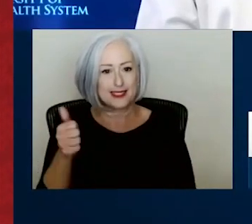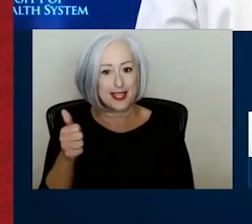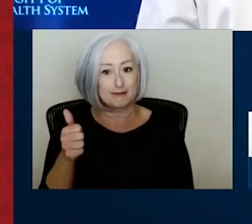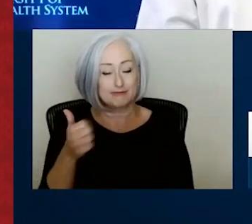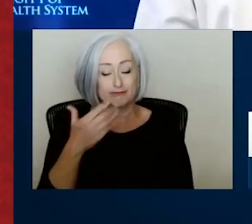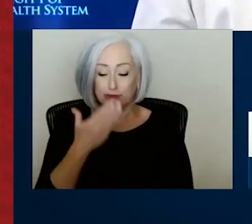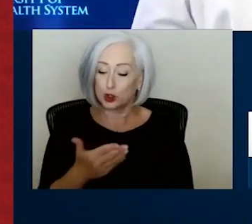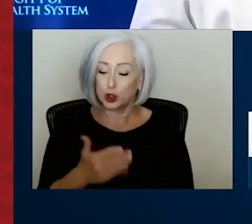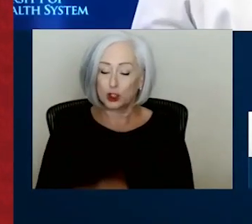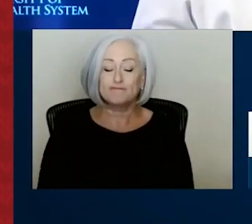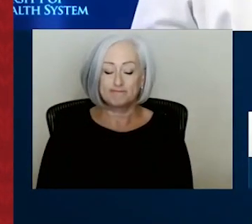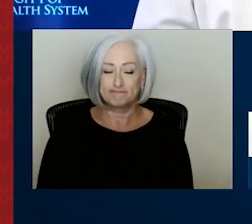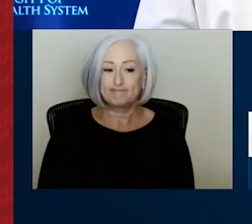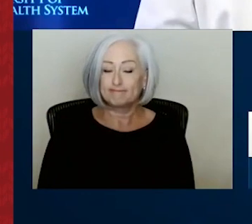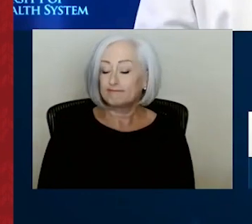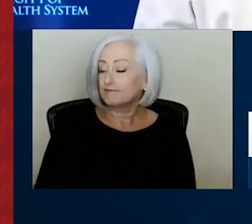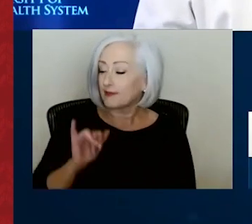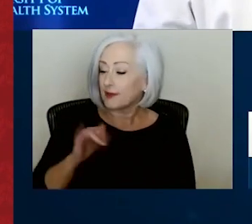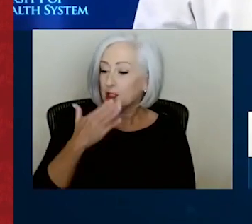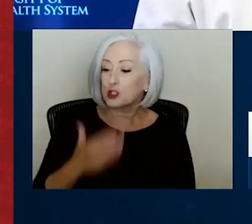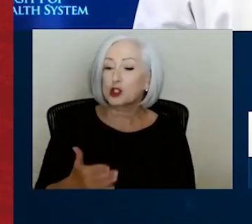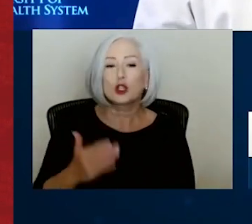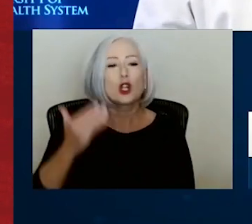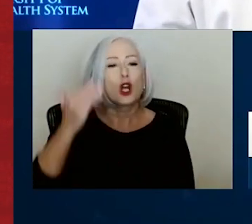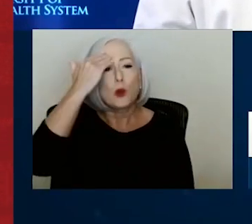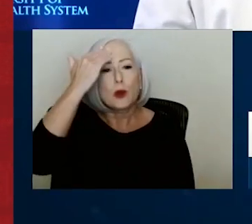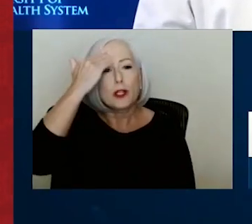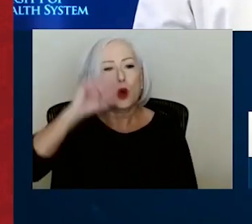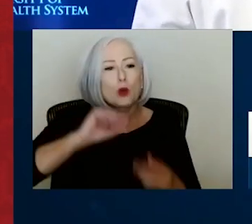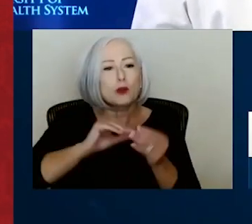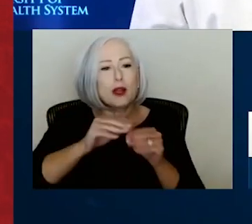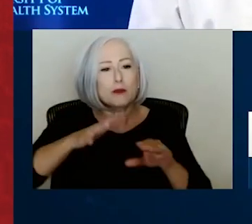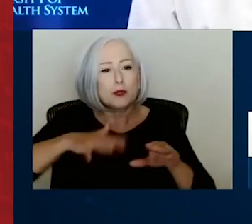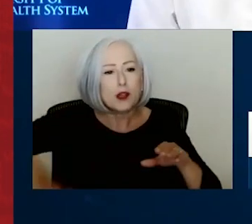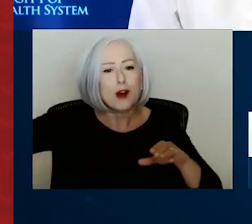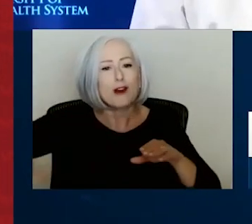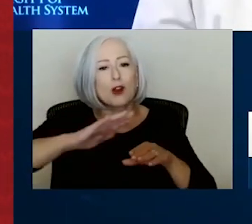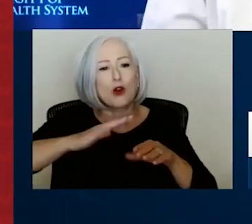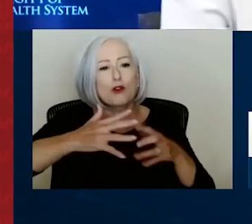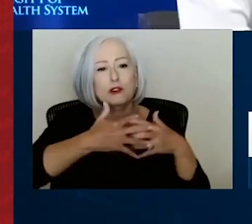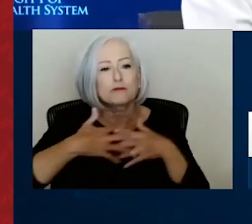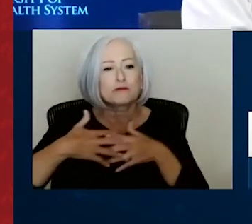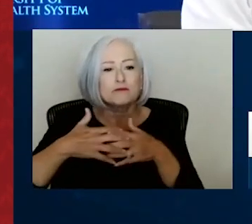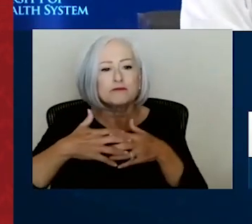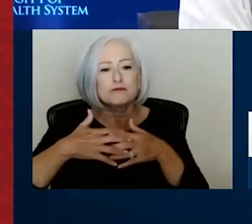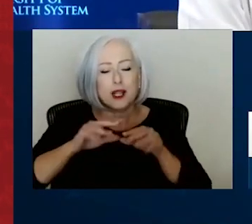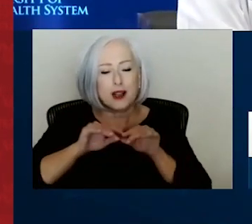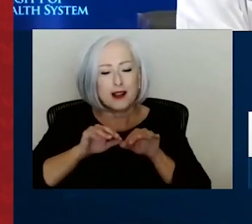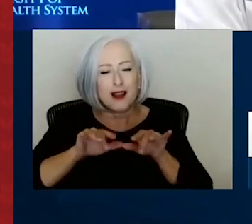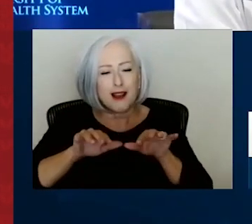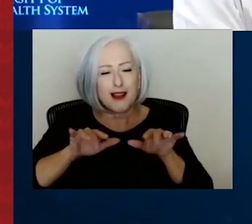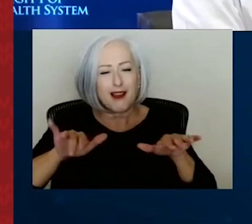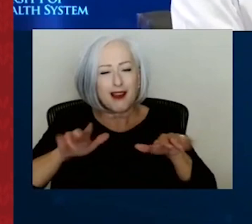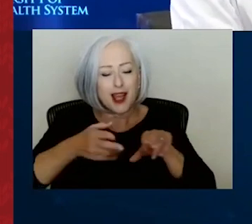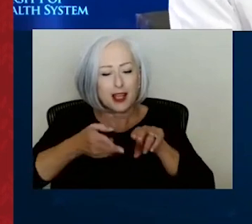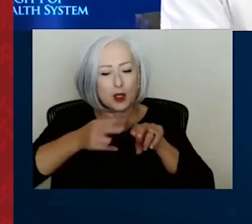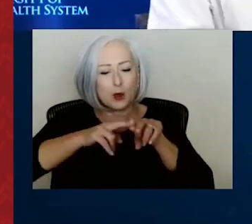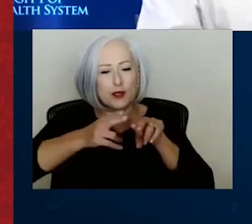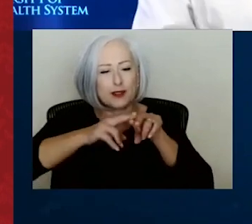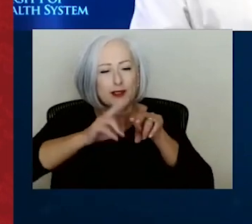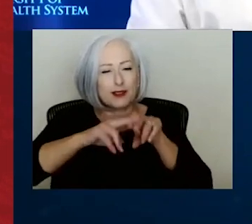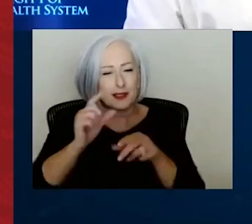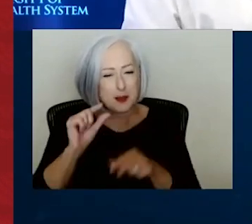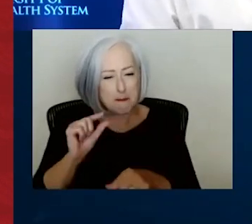good thing, but we know the numbers nationwide are kind of crawling up a little bit. And we're going to talk to Dr. Adega and Dr. Hawkinson now a little bit about some of that COVID. But